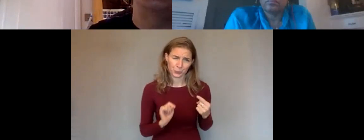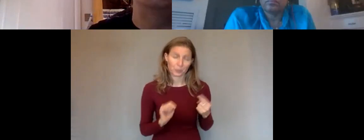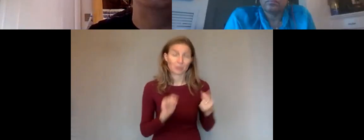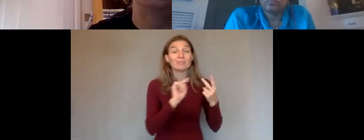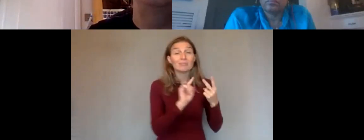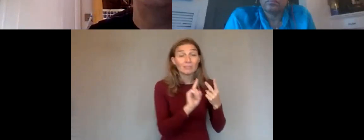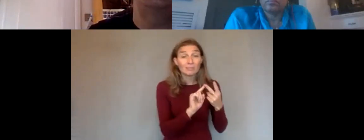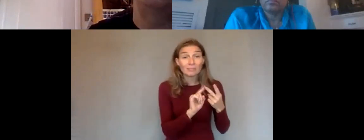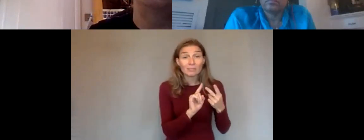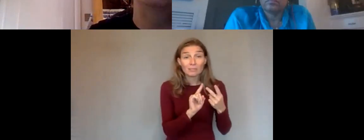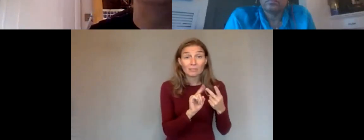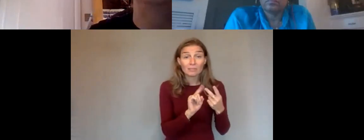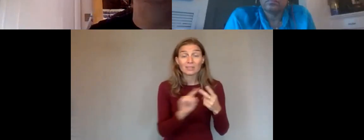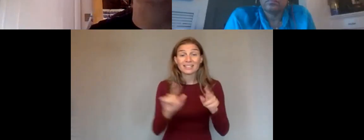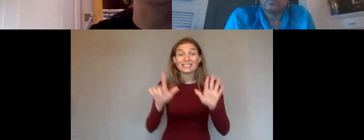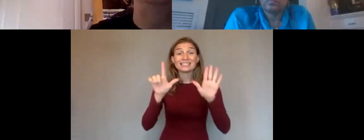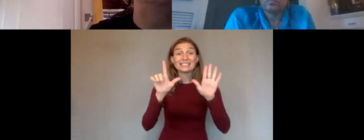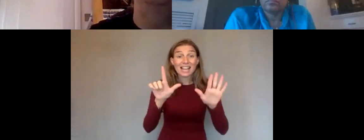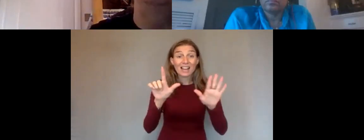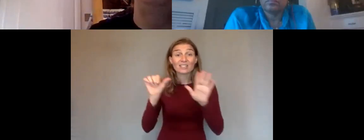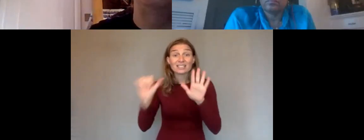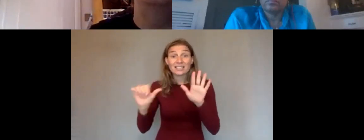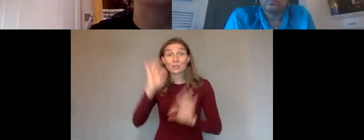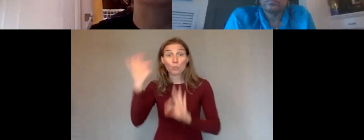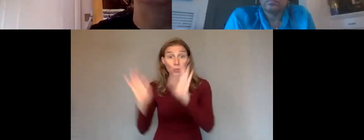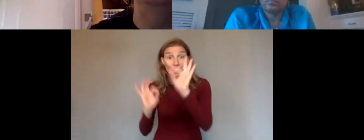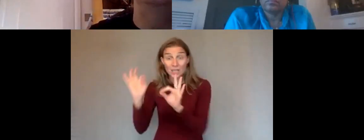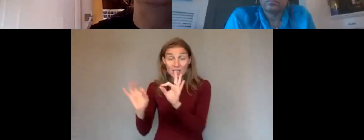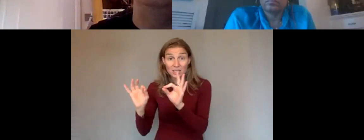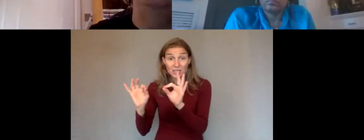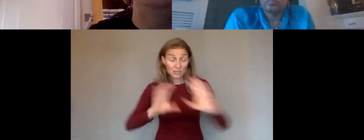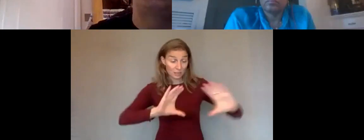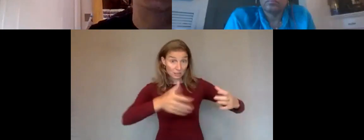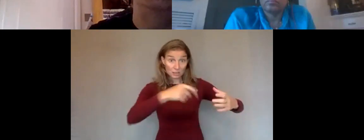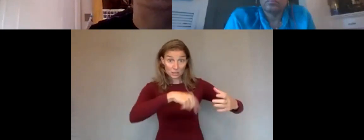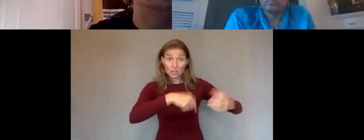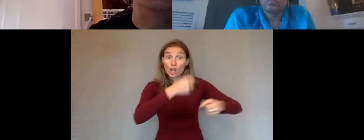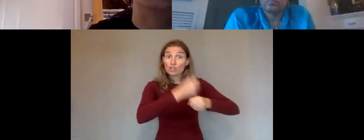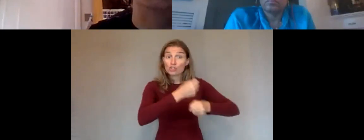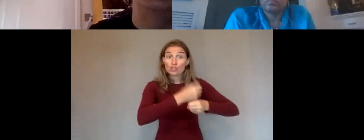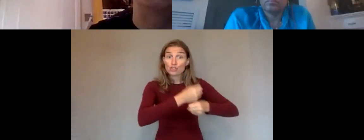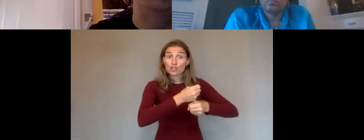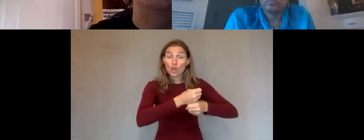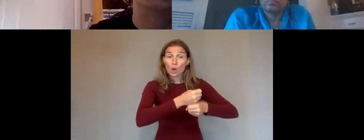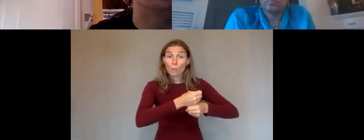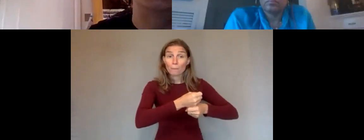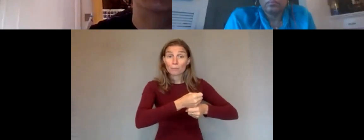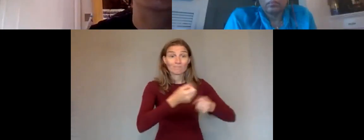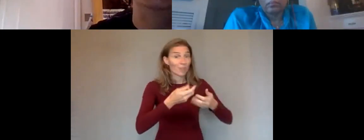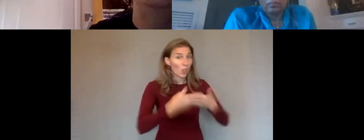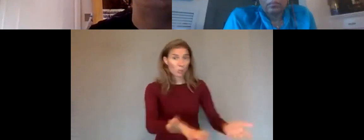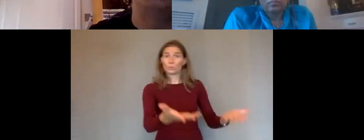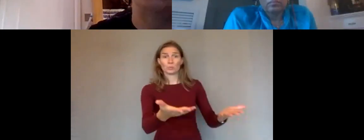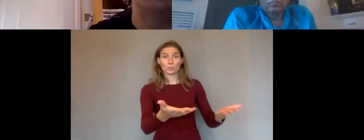76%. 76% of people that lose their job, lose their job